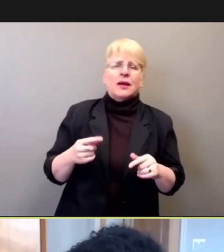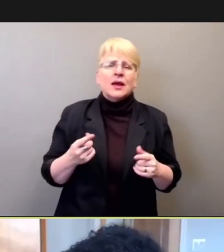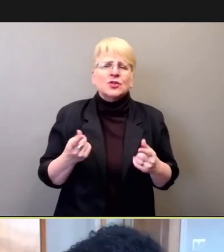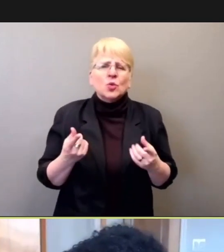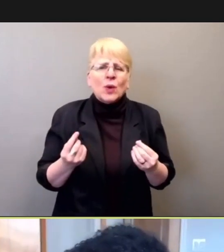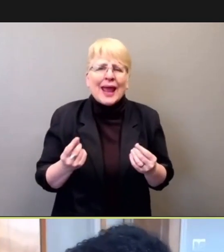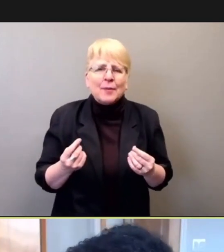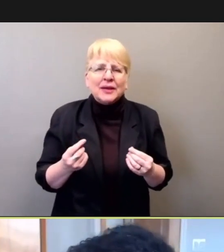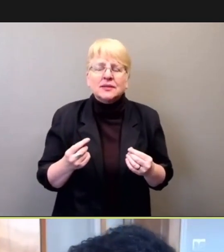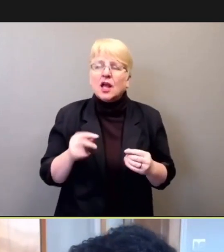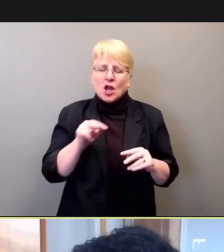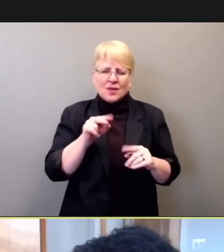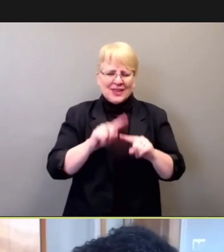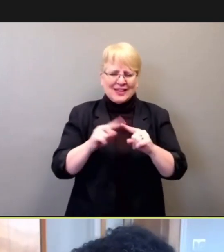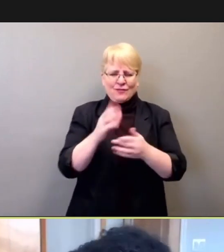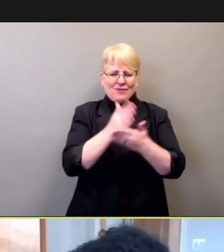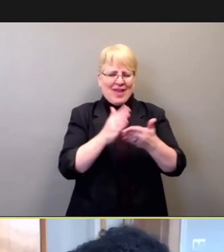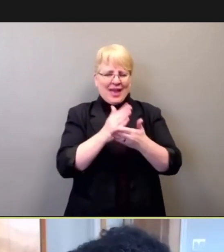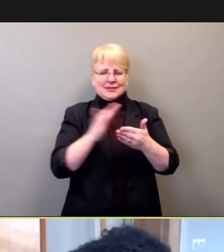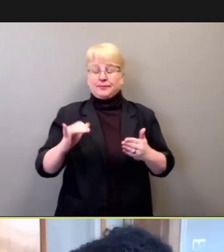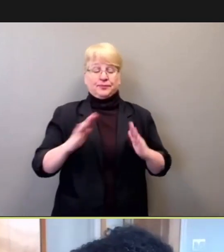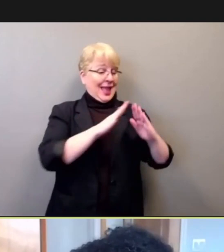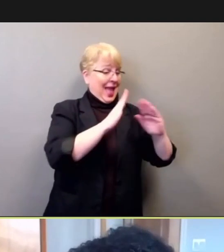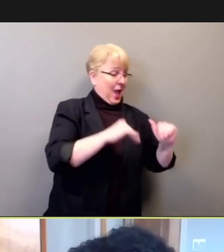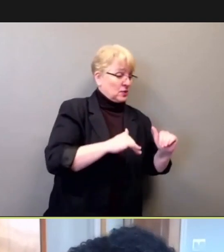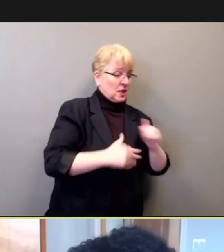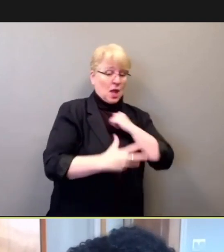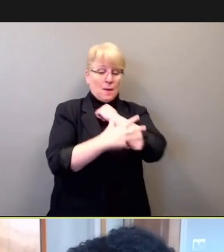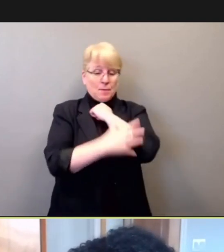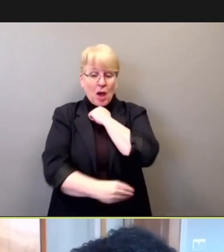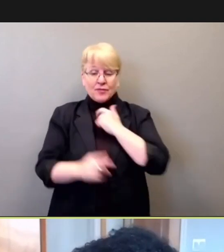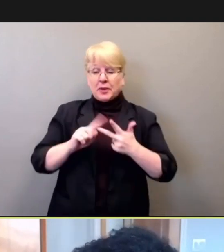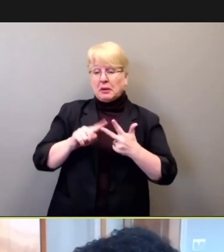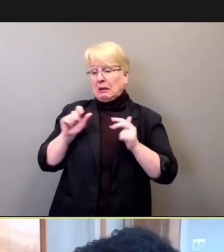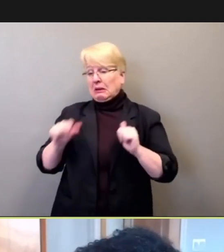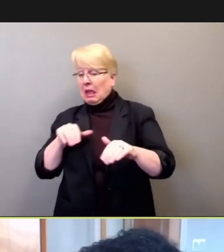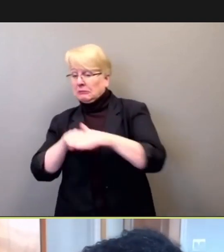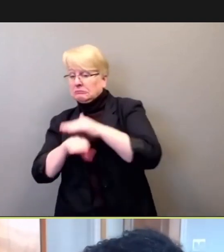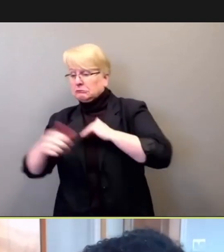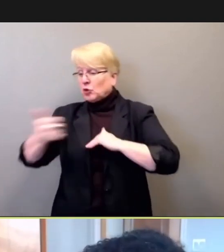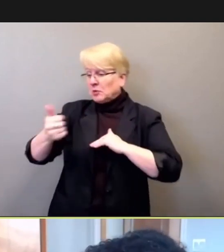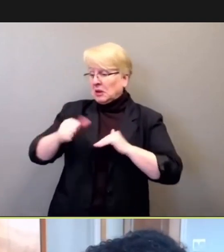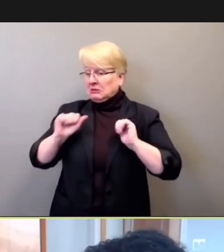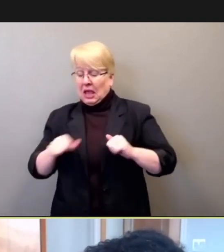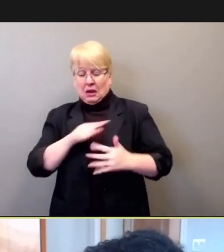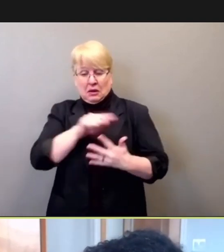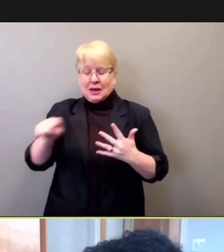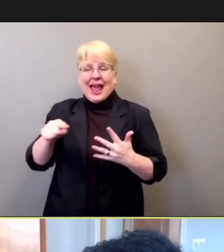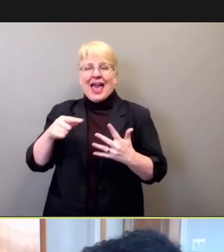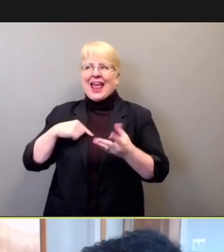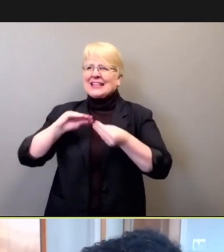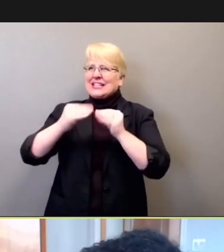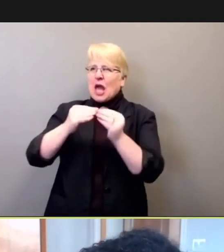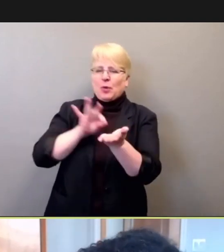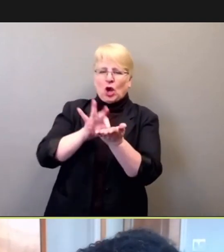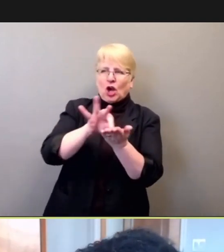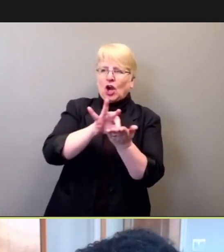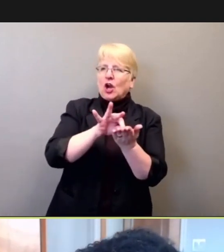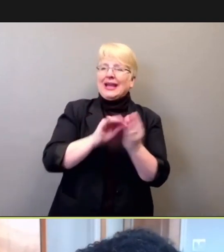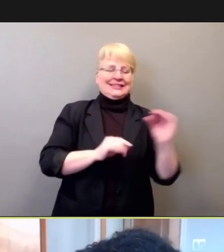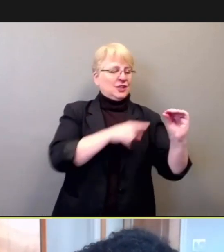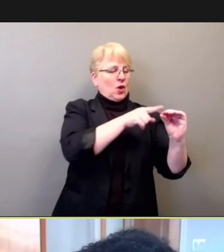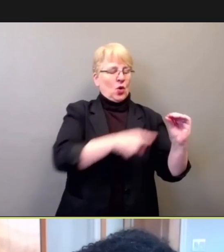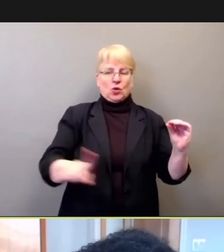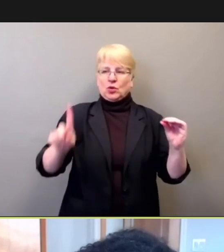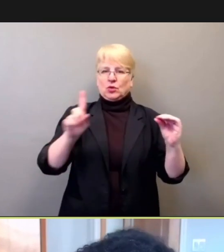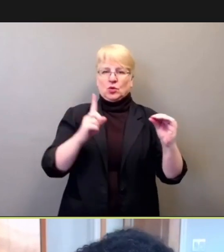look at the factors like housing, poverty, access to transportation, and you give them a ranking. And it's from 0 to 1.